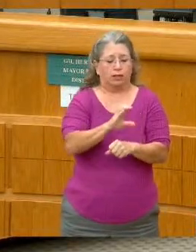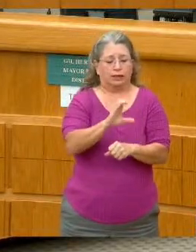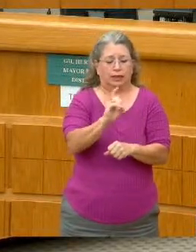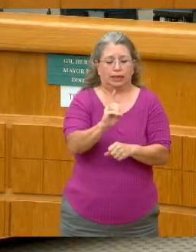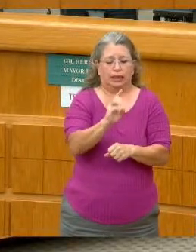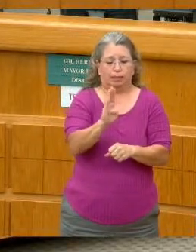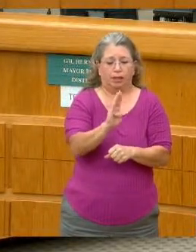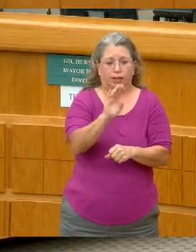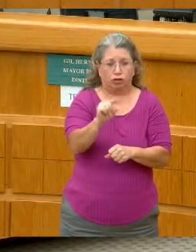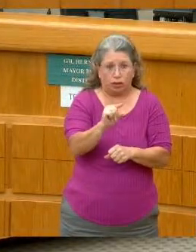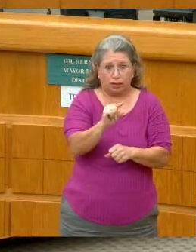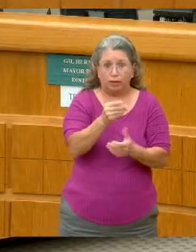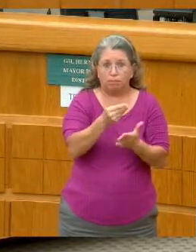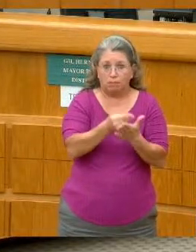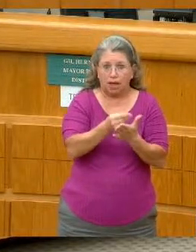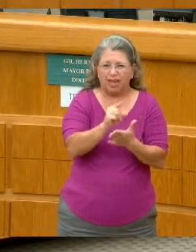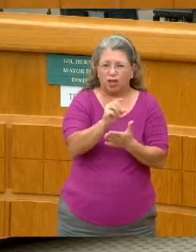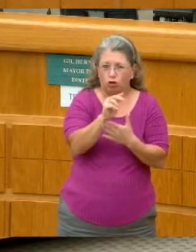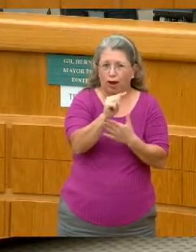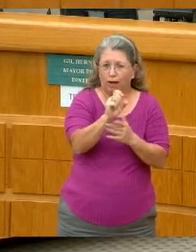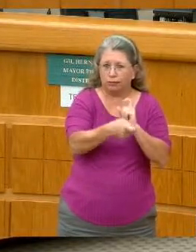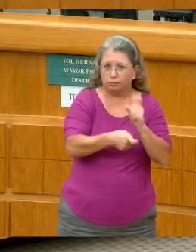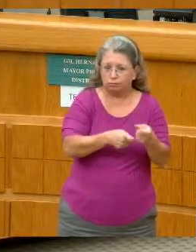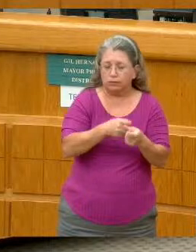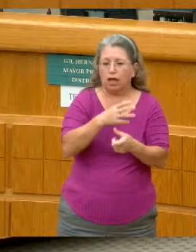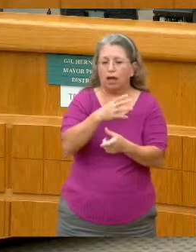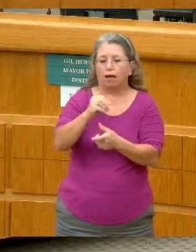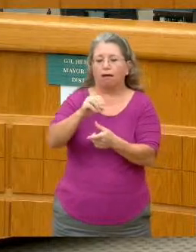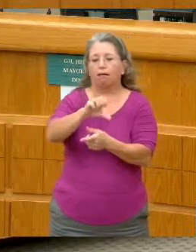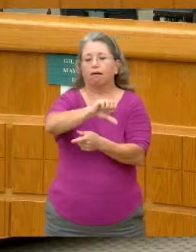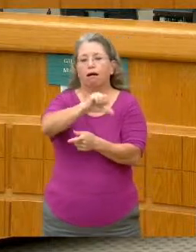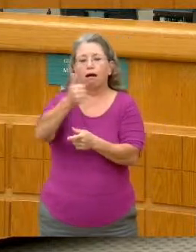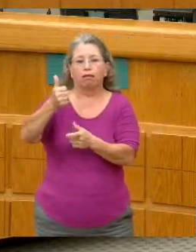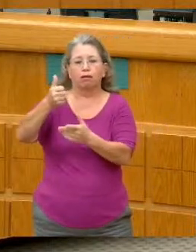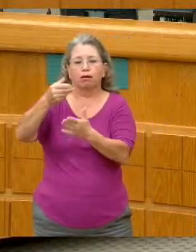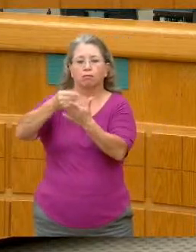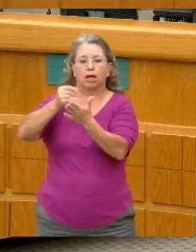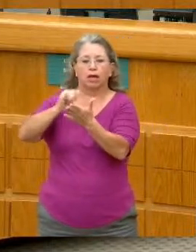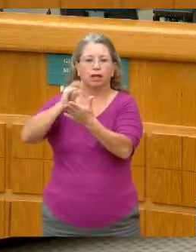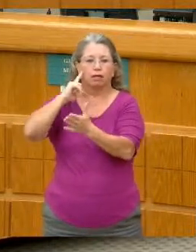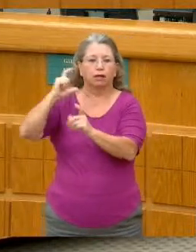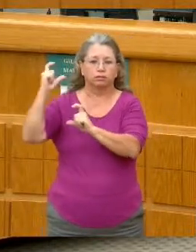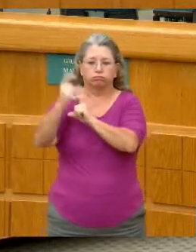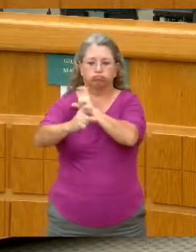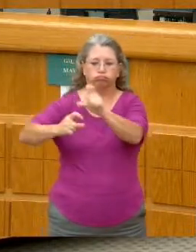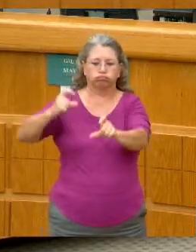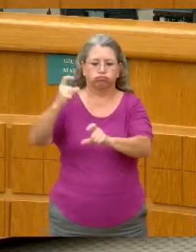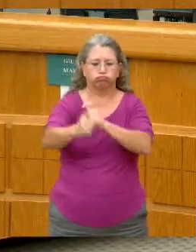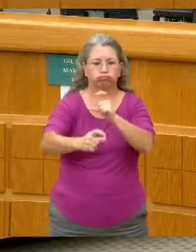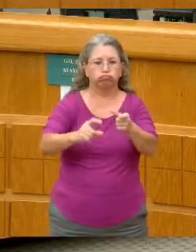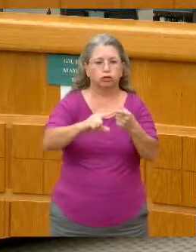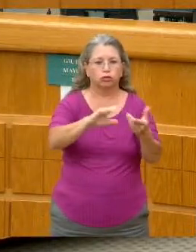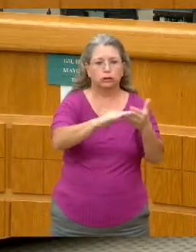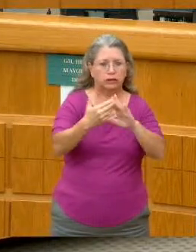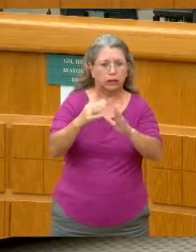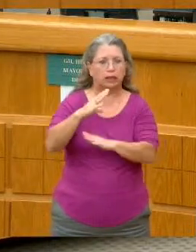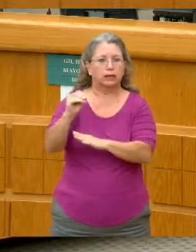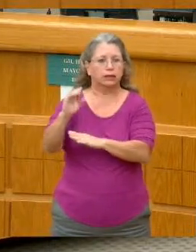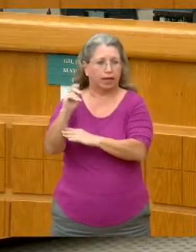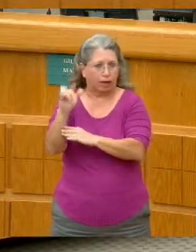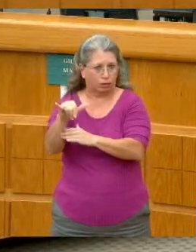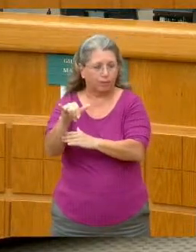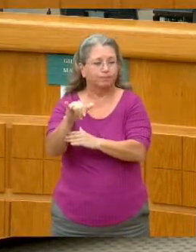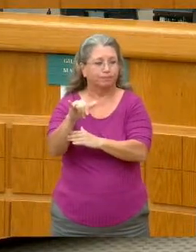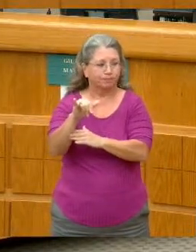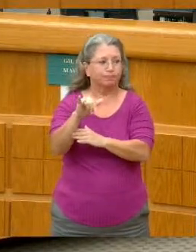for many other federal distributions that come to cities and counties for different programs that the federal government supports. So I